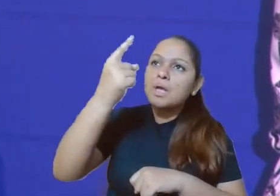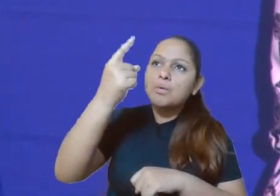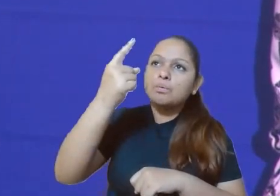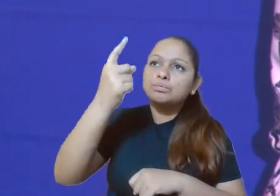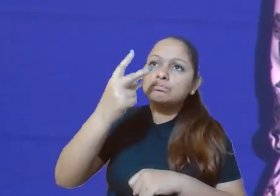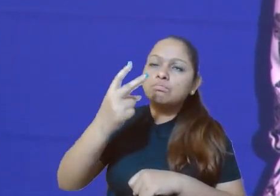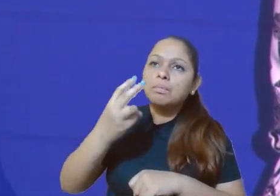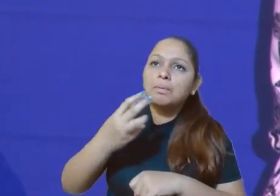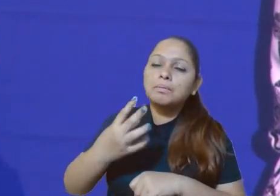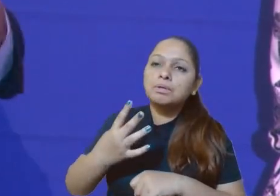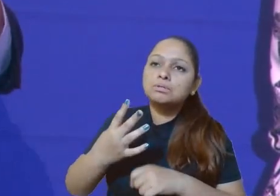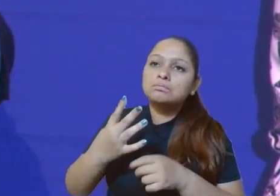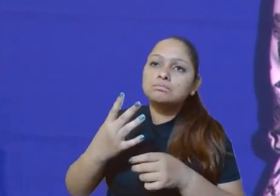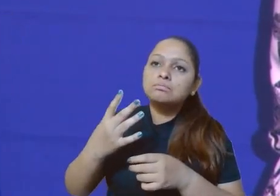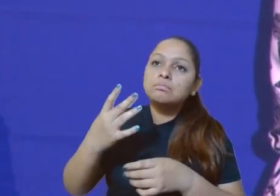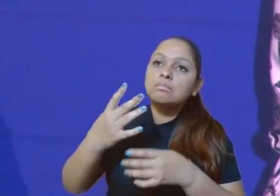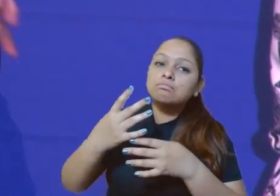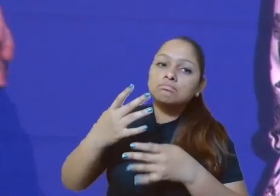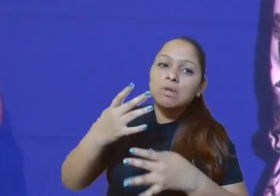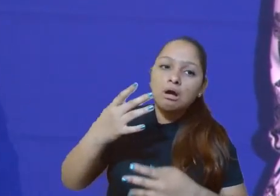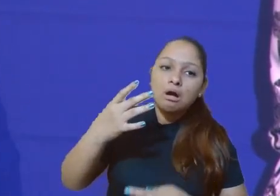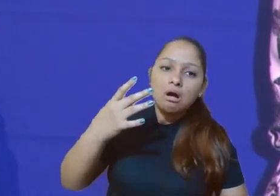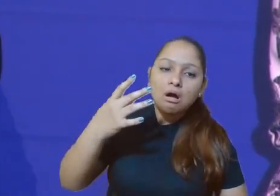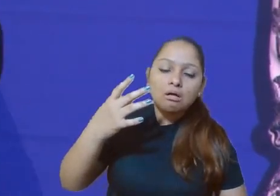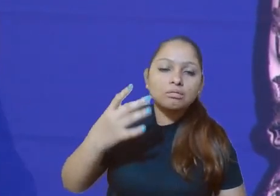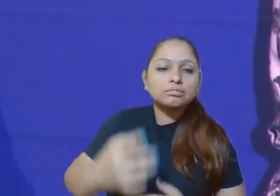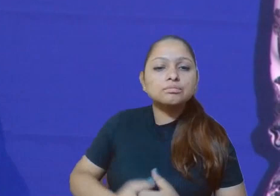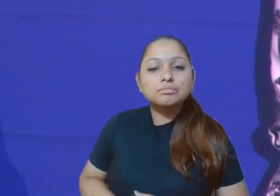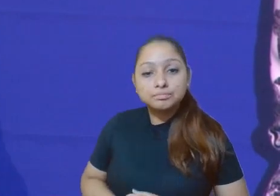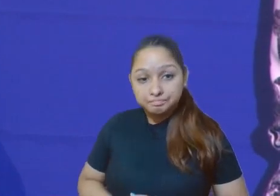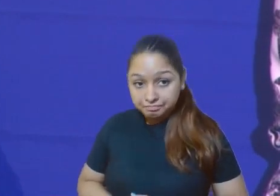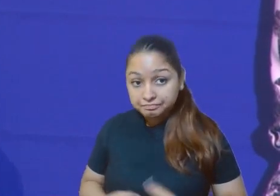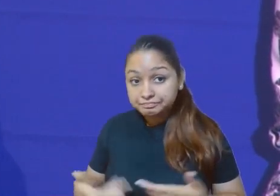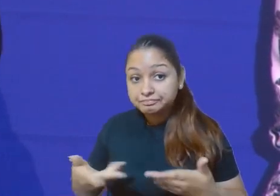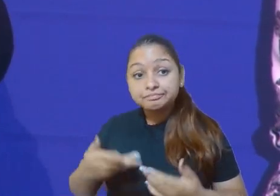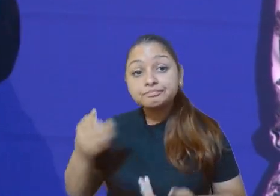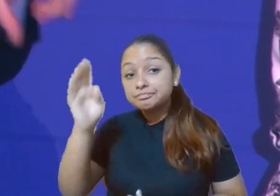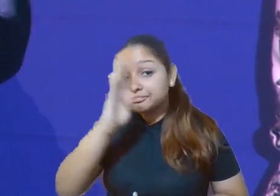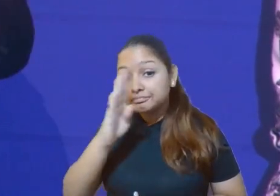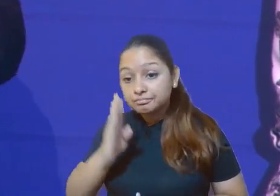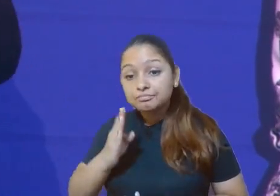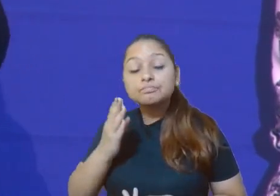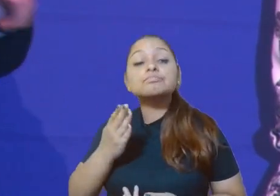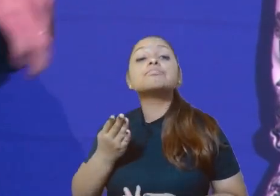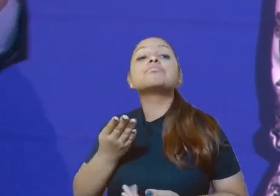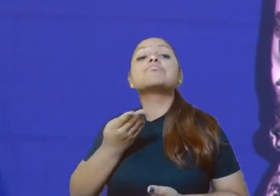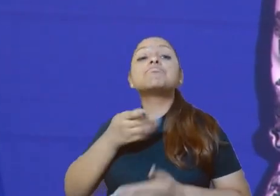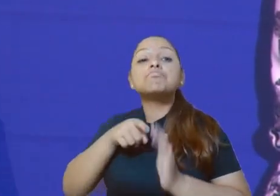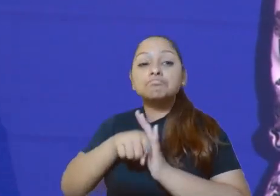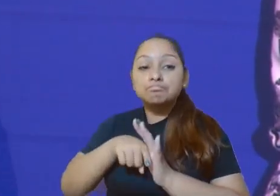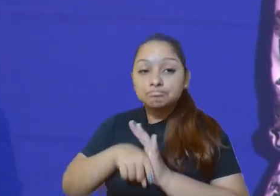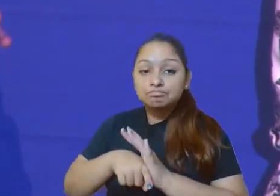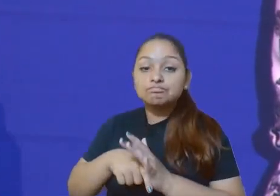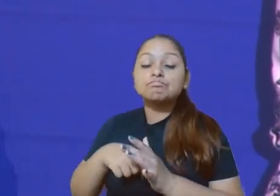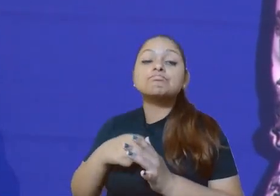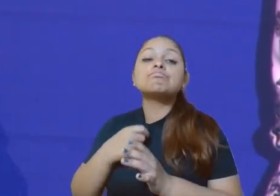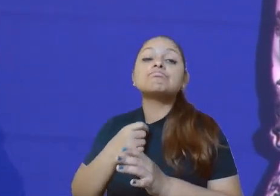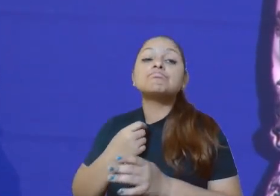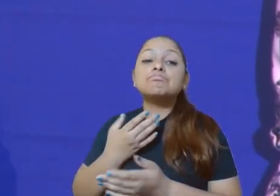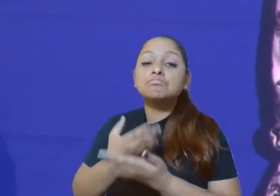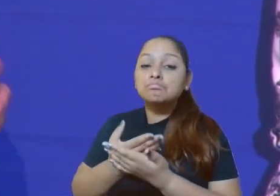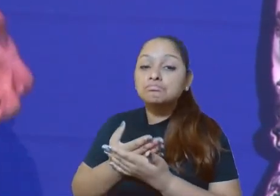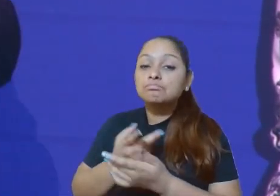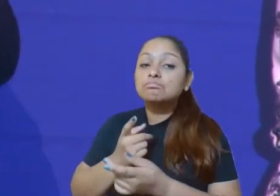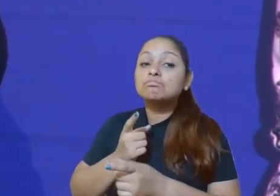Brazil, recently, in a study carried out by an institute that follows the budget for research and development in the